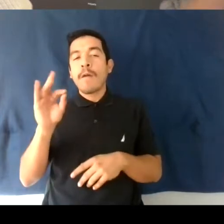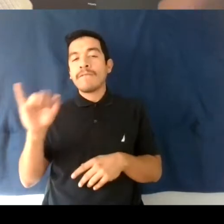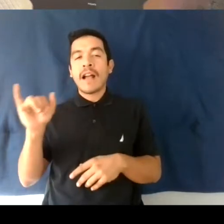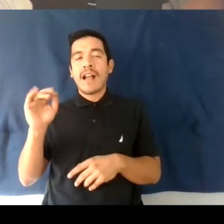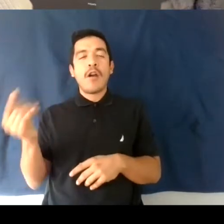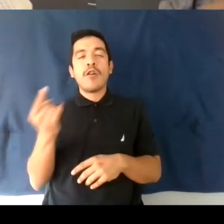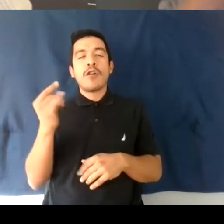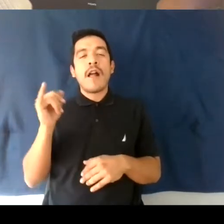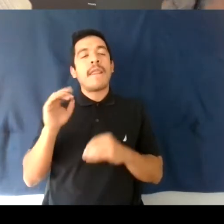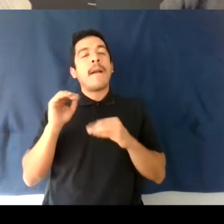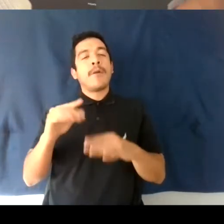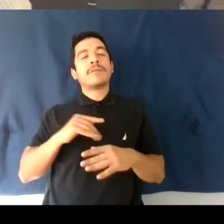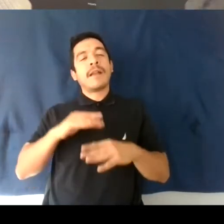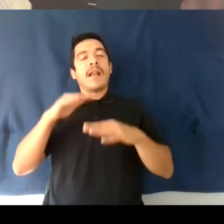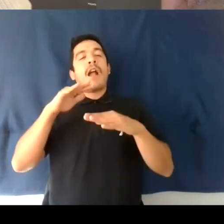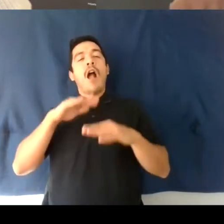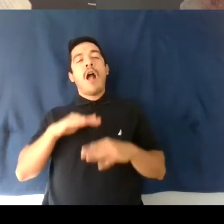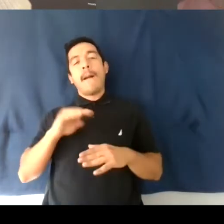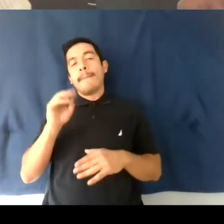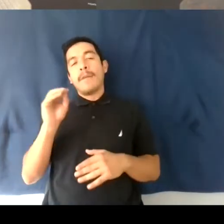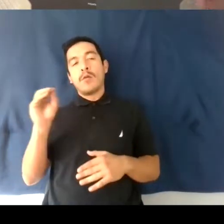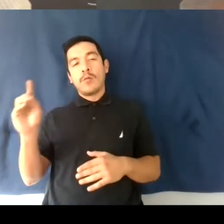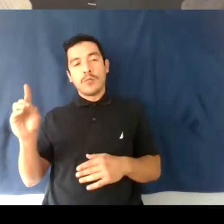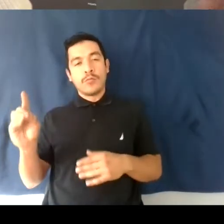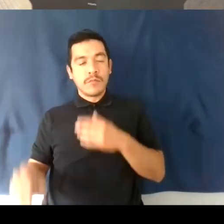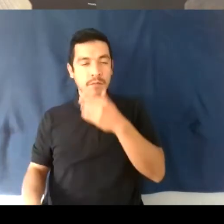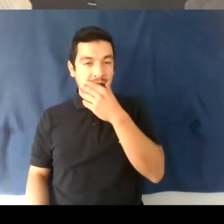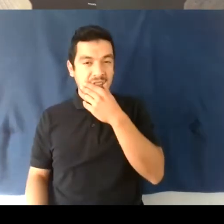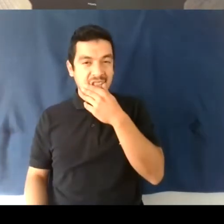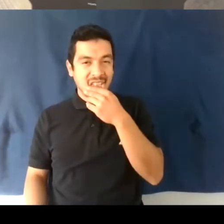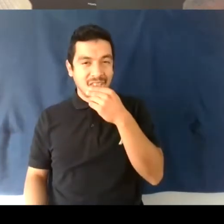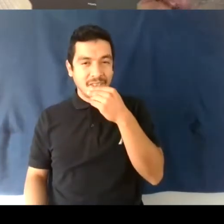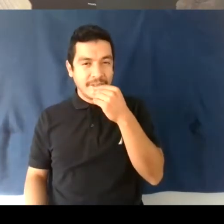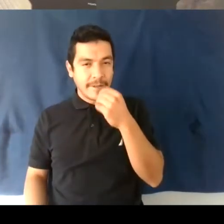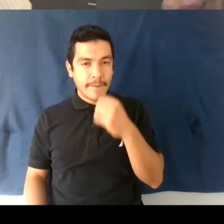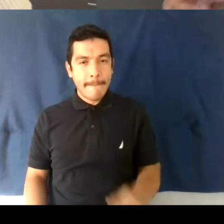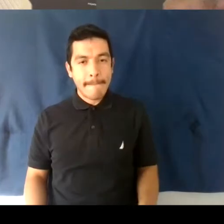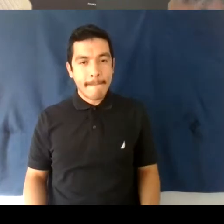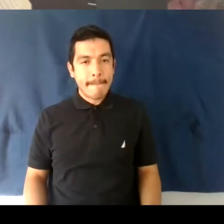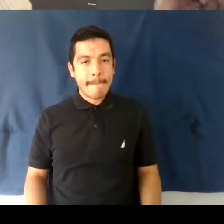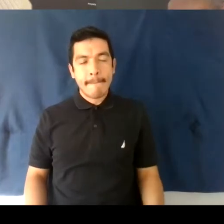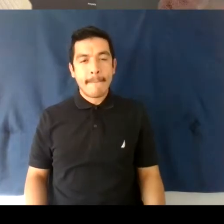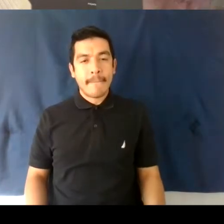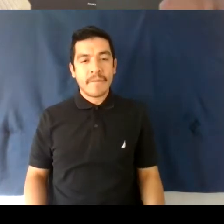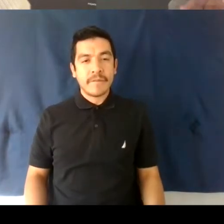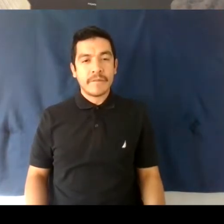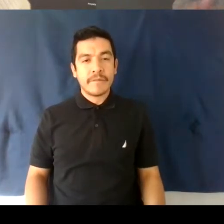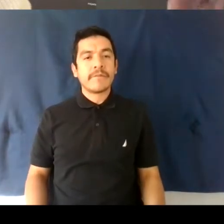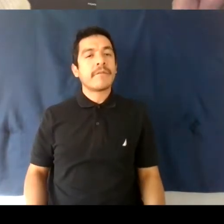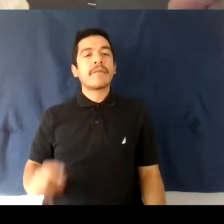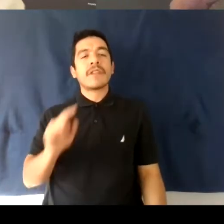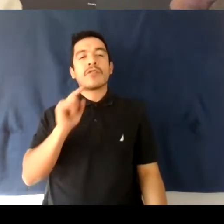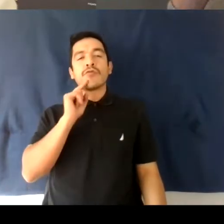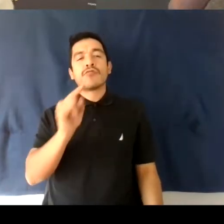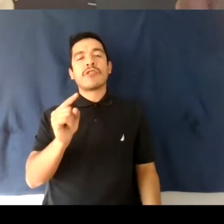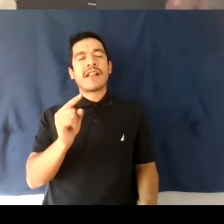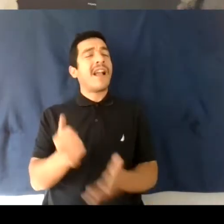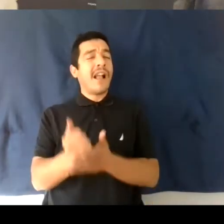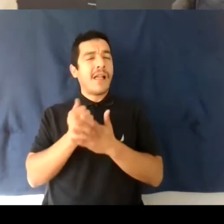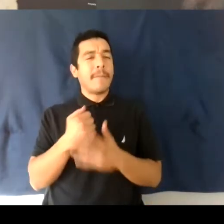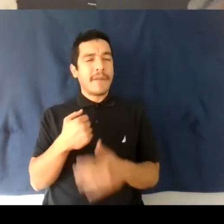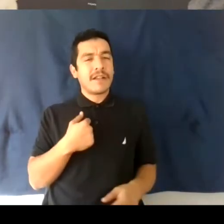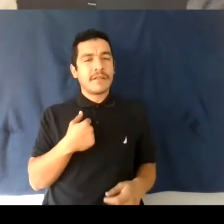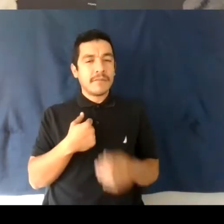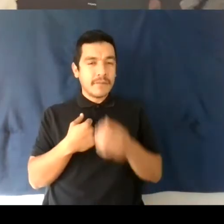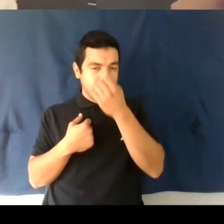something that puts me in kind of this kind of more calmer vibration, has really, really helped me. So it's like,